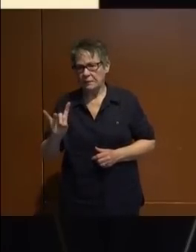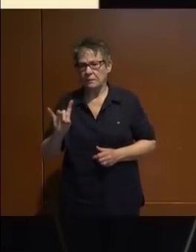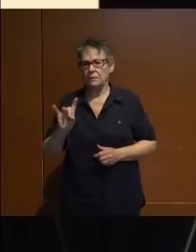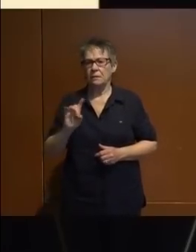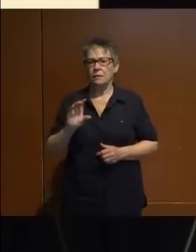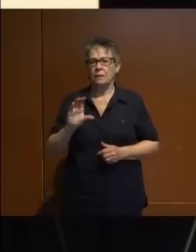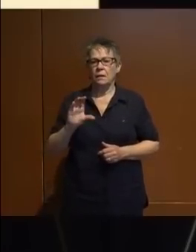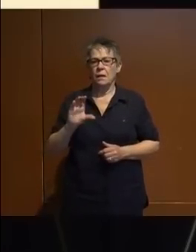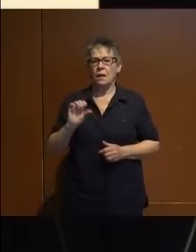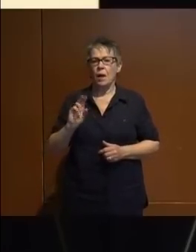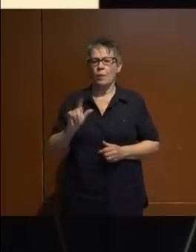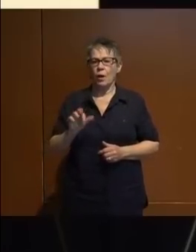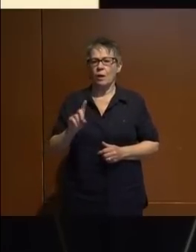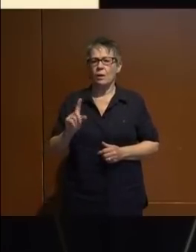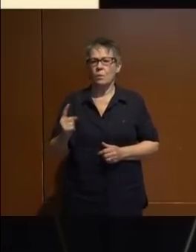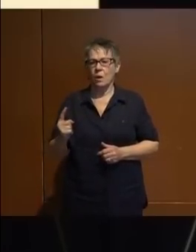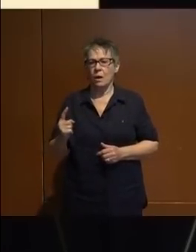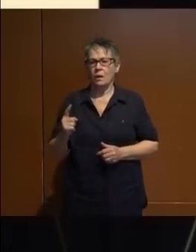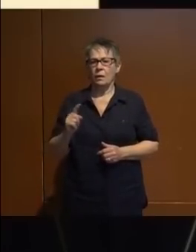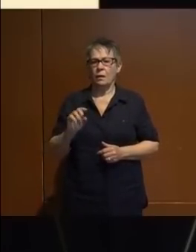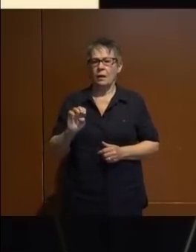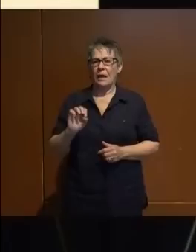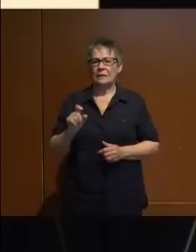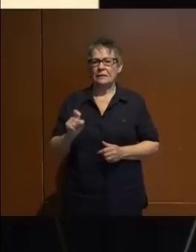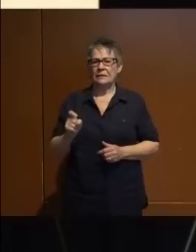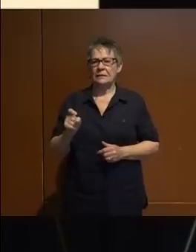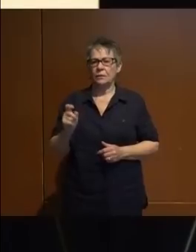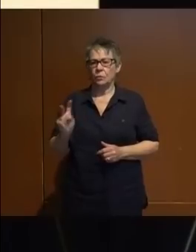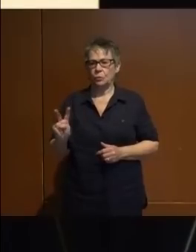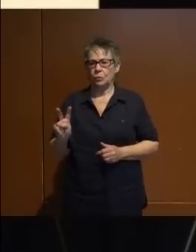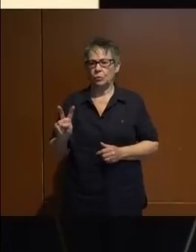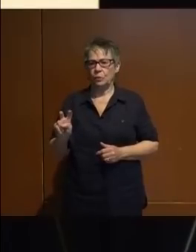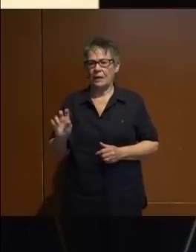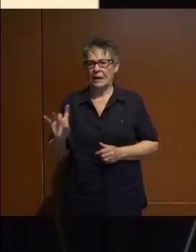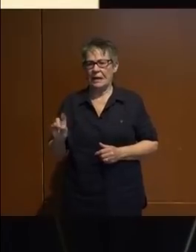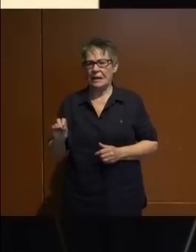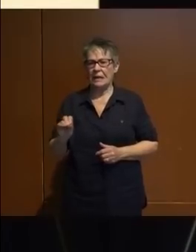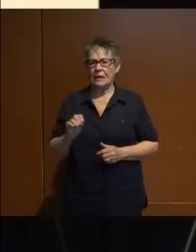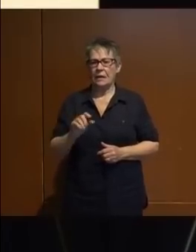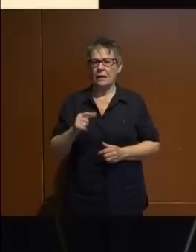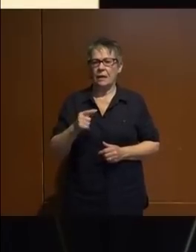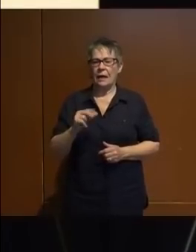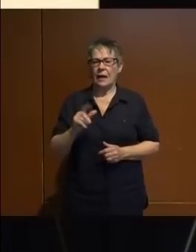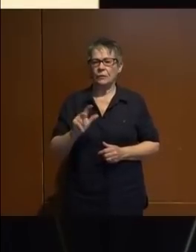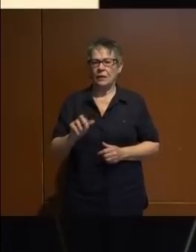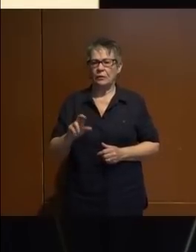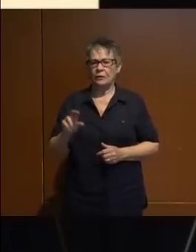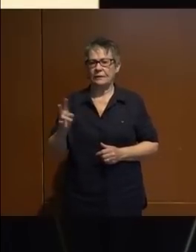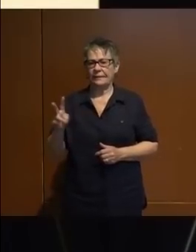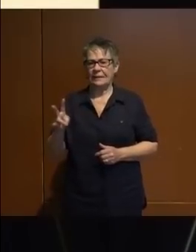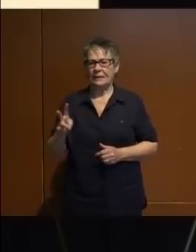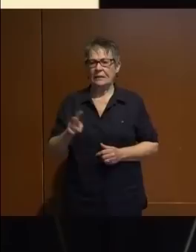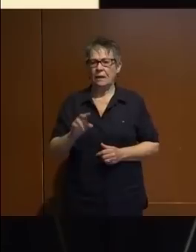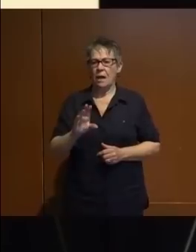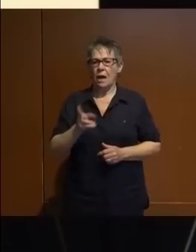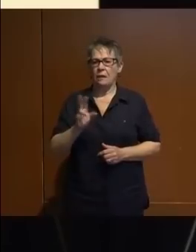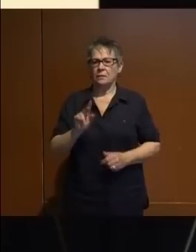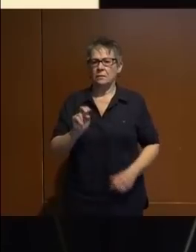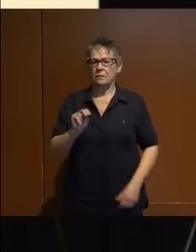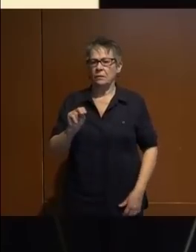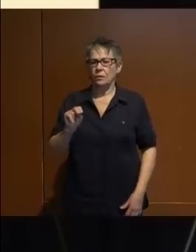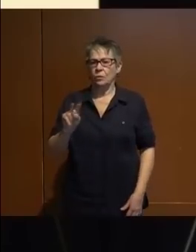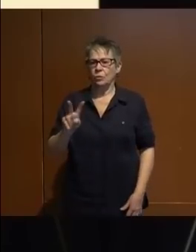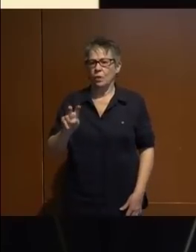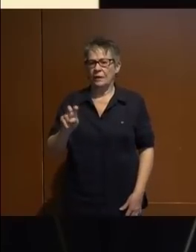1, Essex, 280, Gloucester, 17, Hudson,